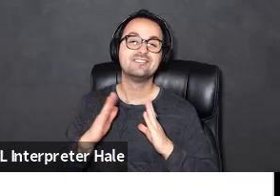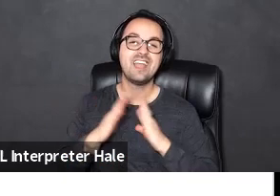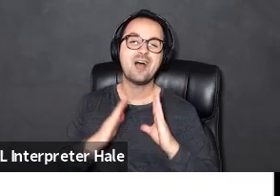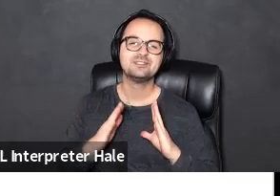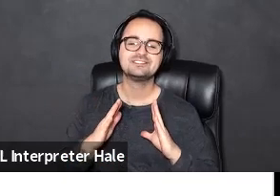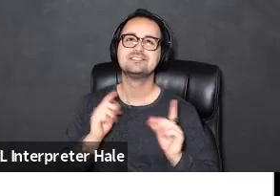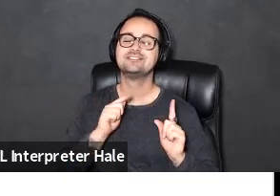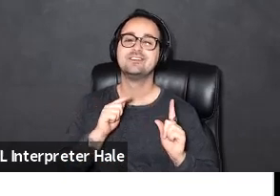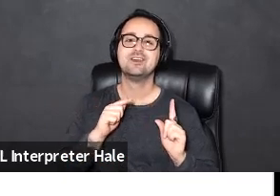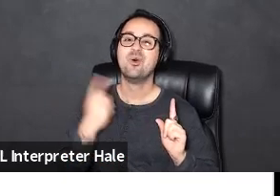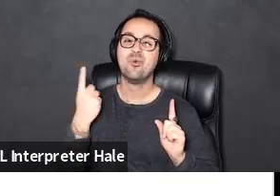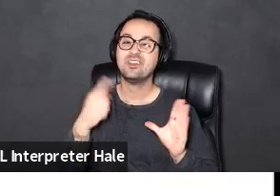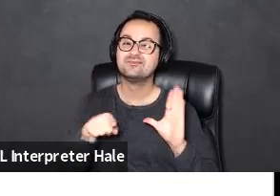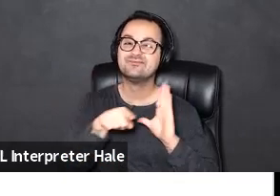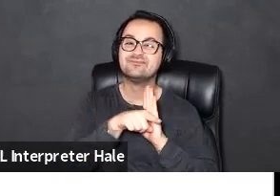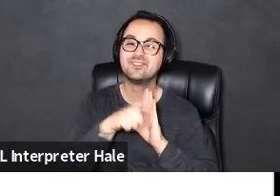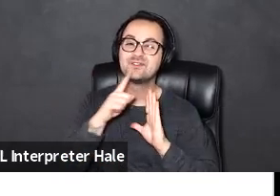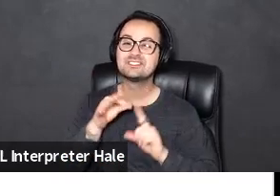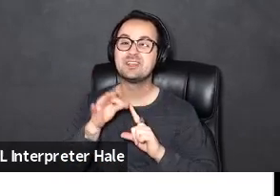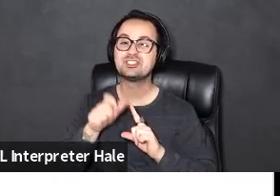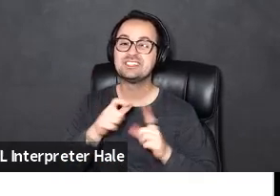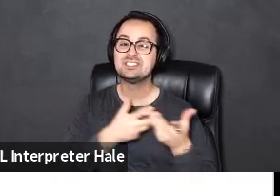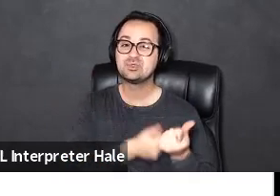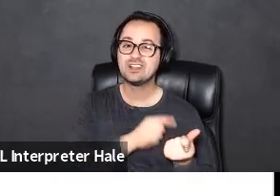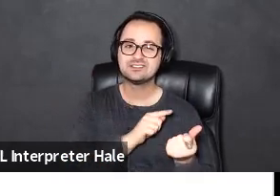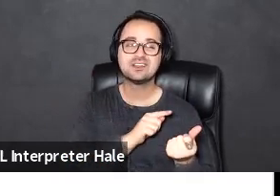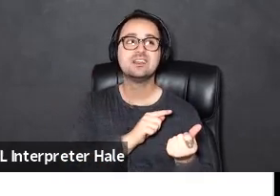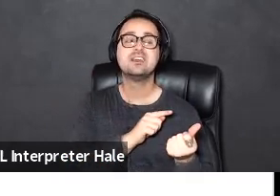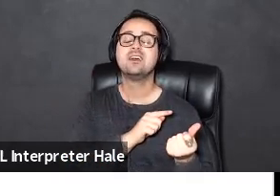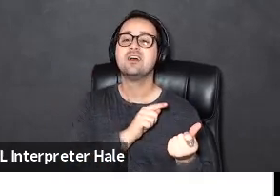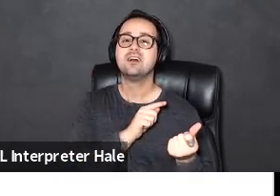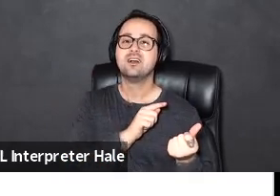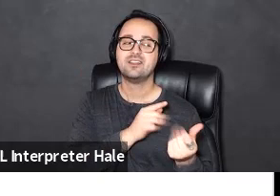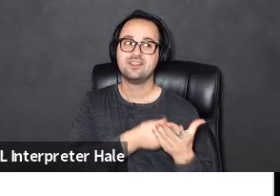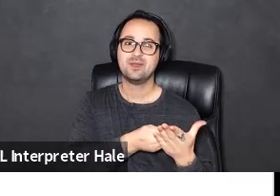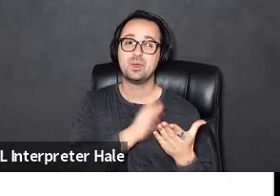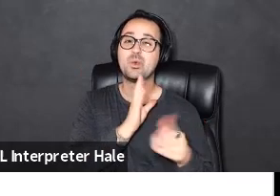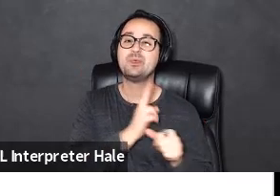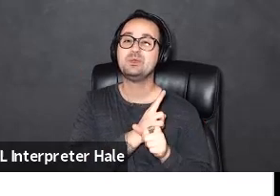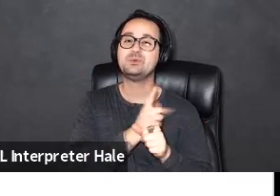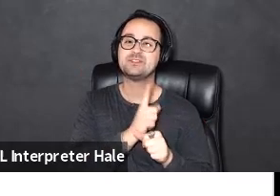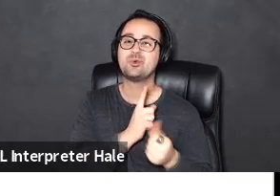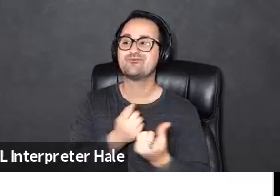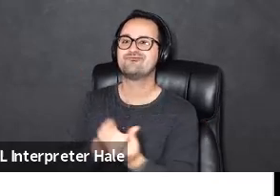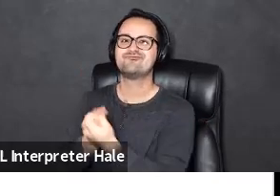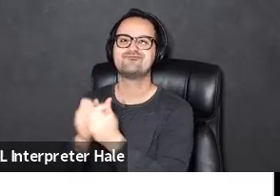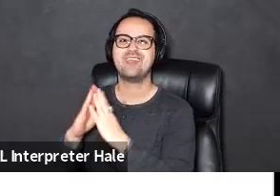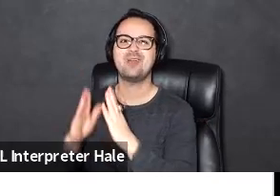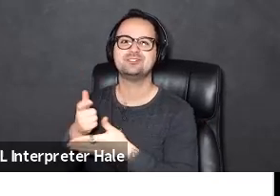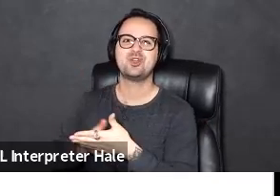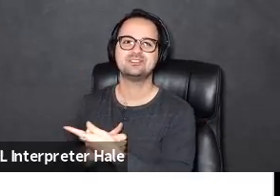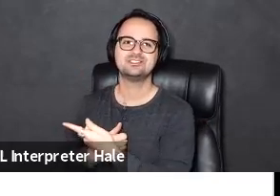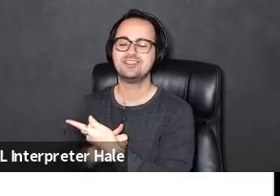one drawback to a special needs trust is that if funds are used to supplement housing costs,